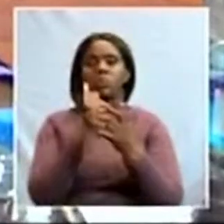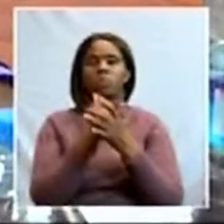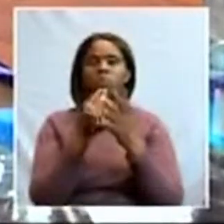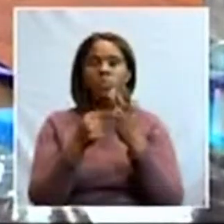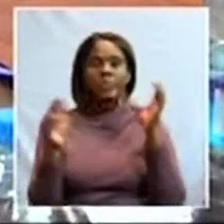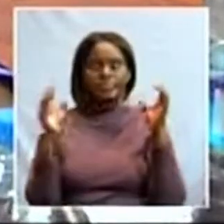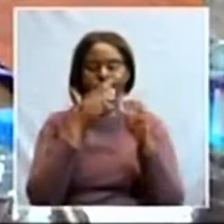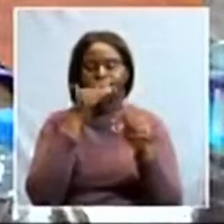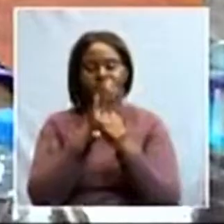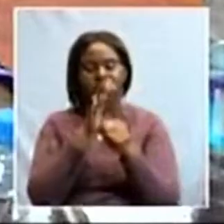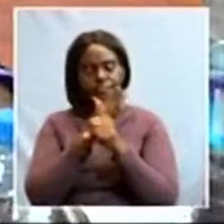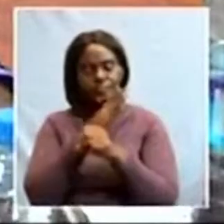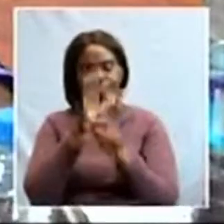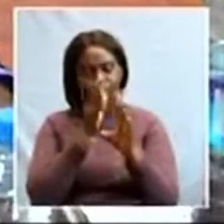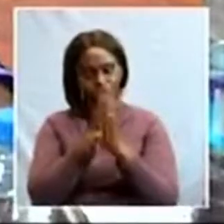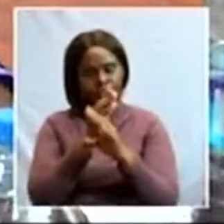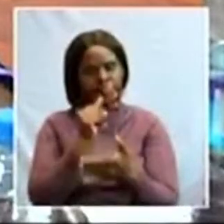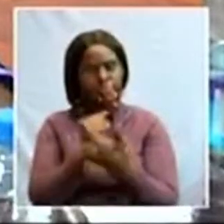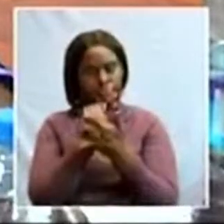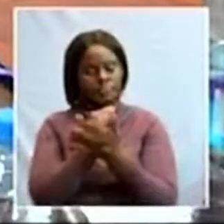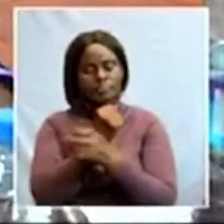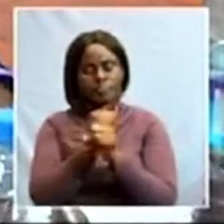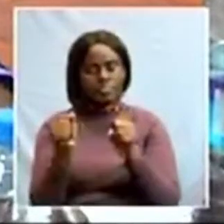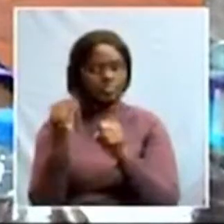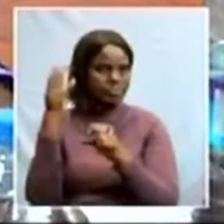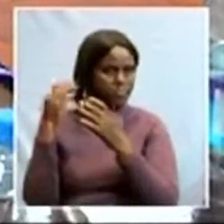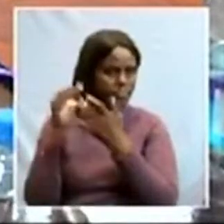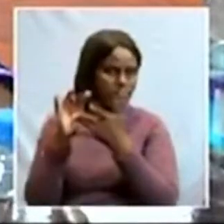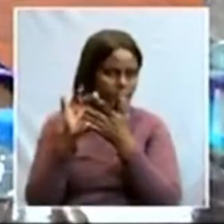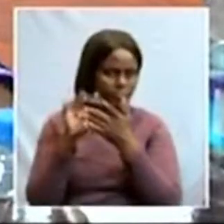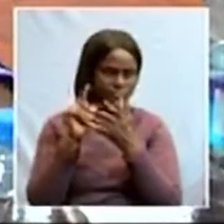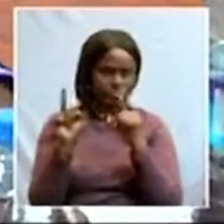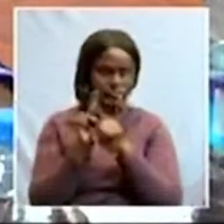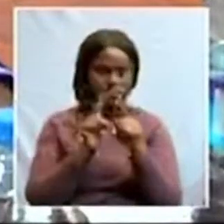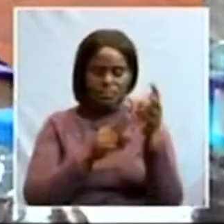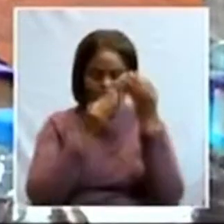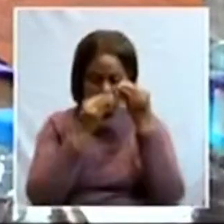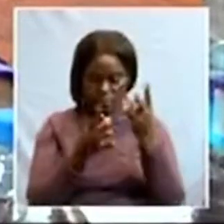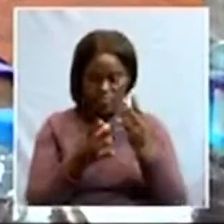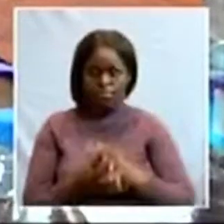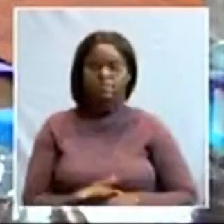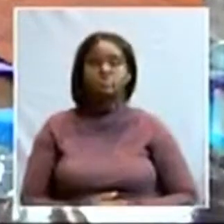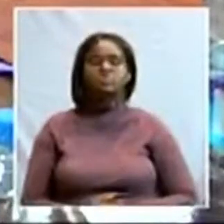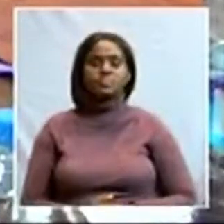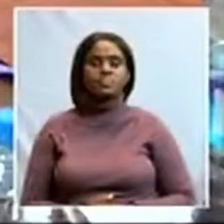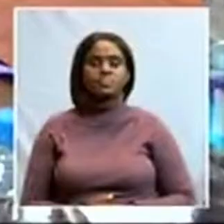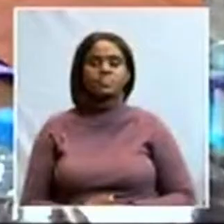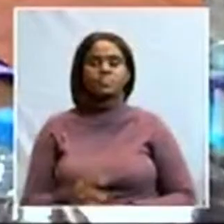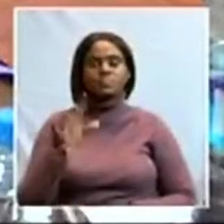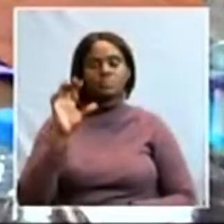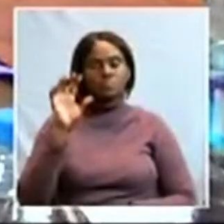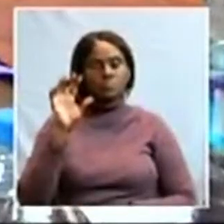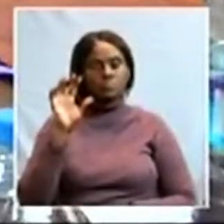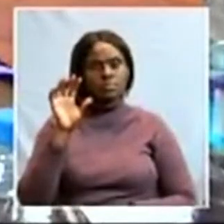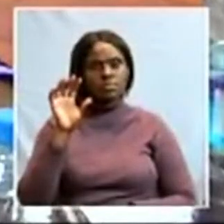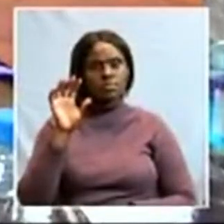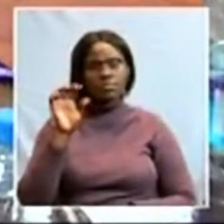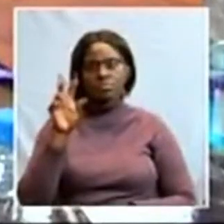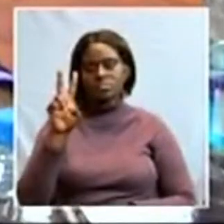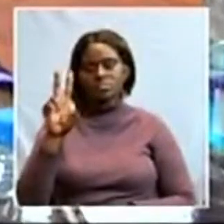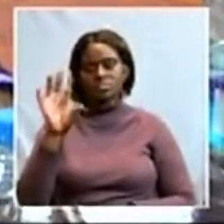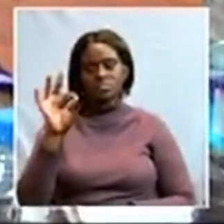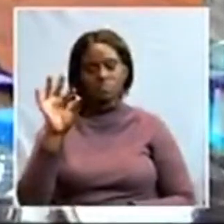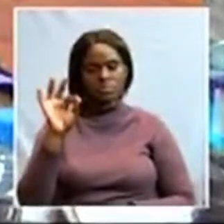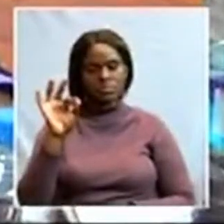the commitment made towards offsetting the outstanding debt is adhered to. See Appendix